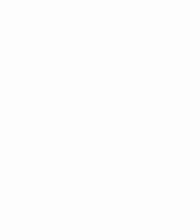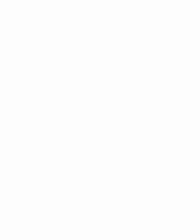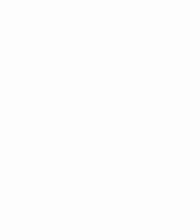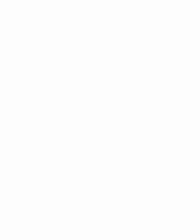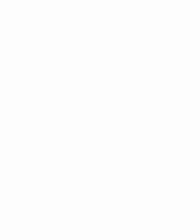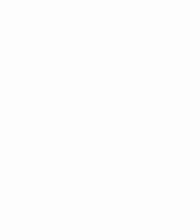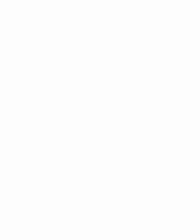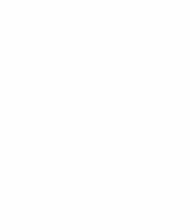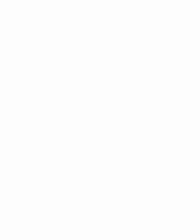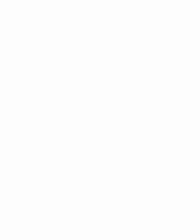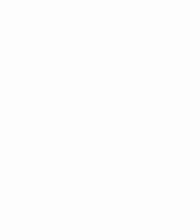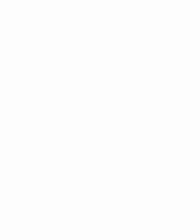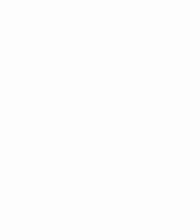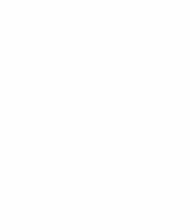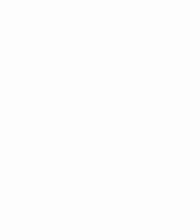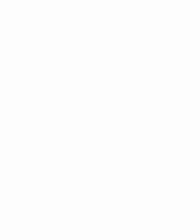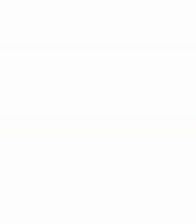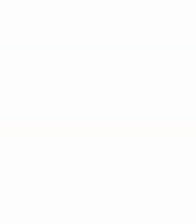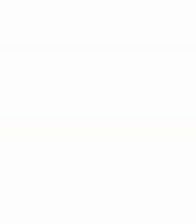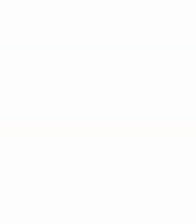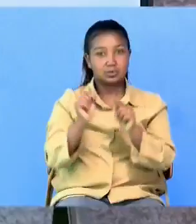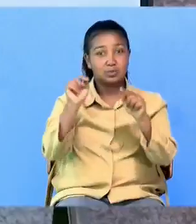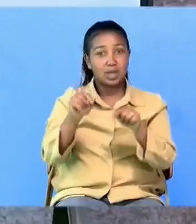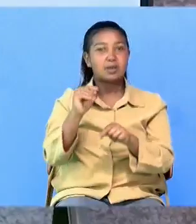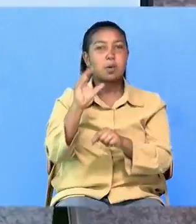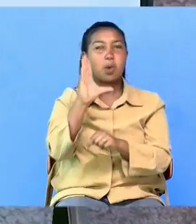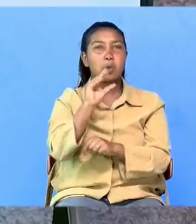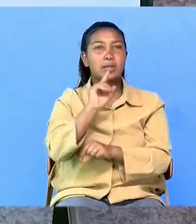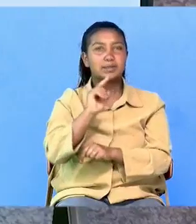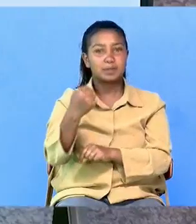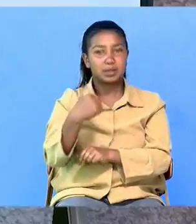speaking. What are we speak today?